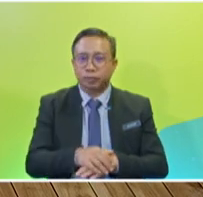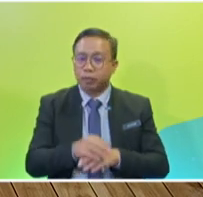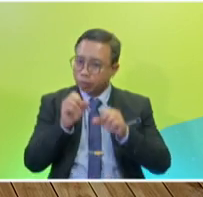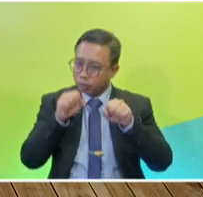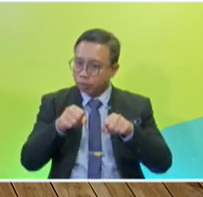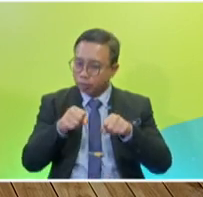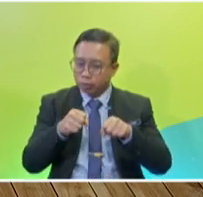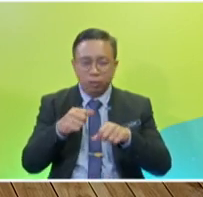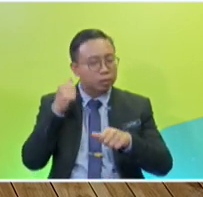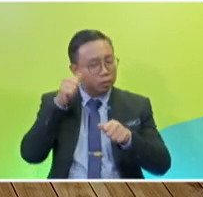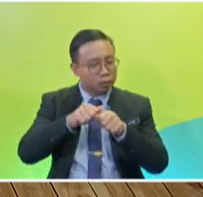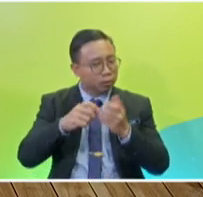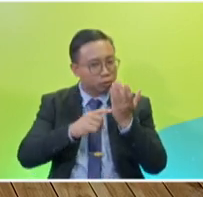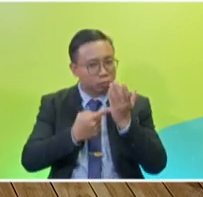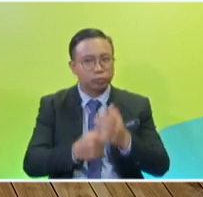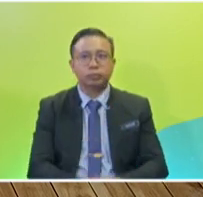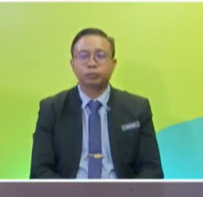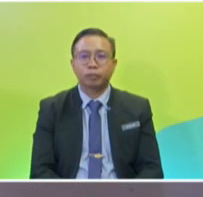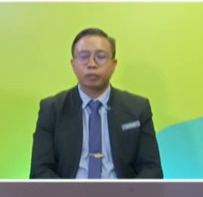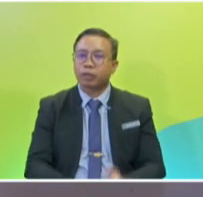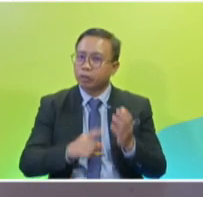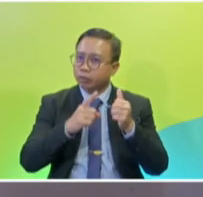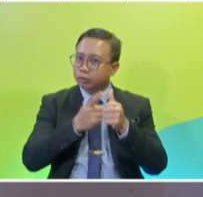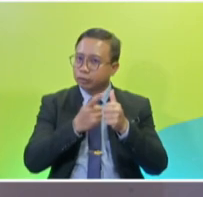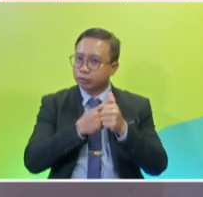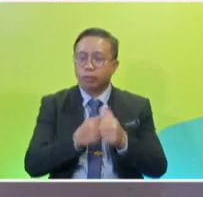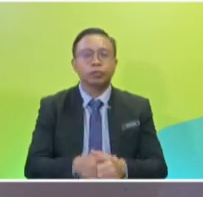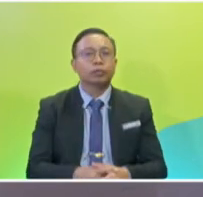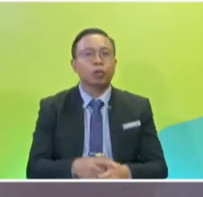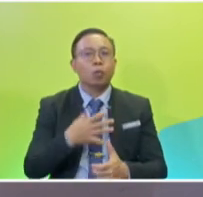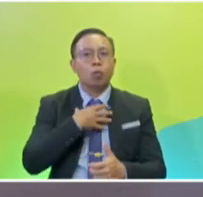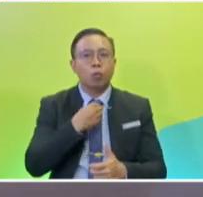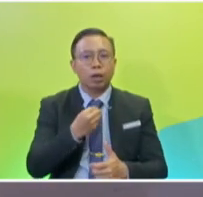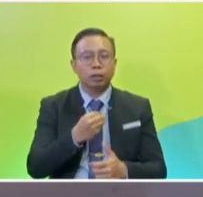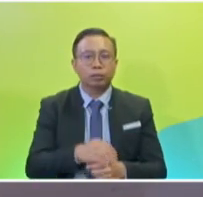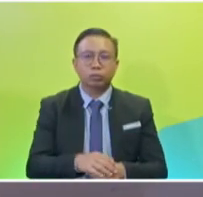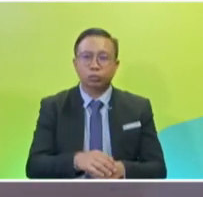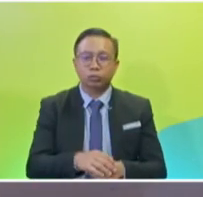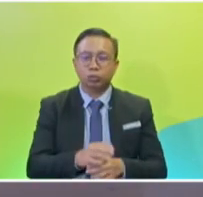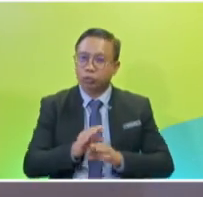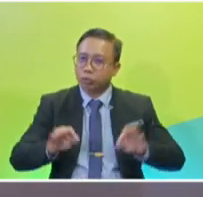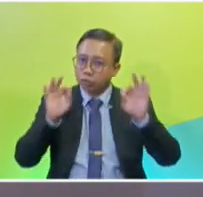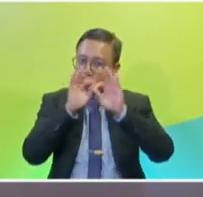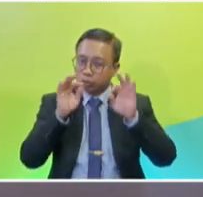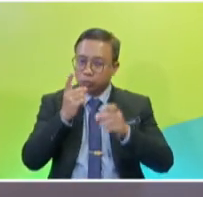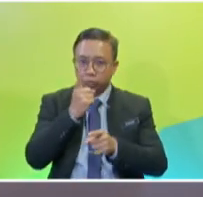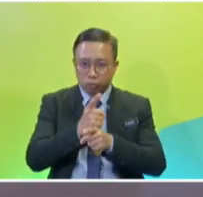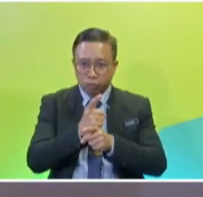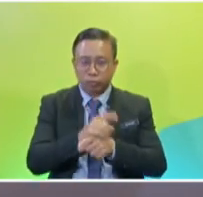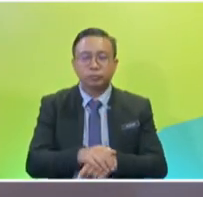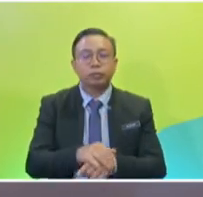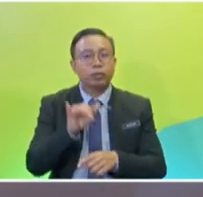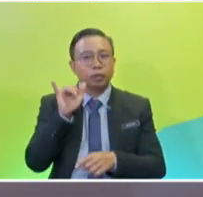you back what the colours are. So let me start with the first colour. White, true story. Yellow,